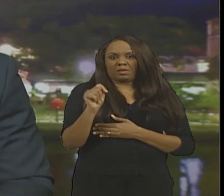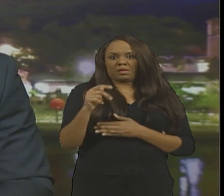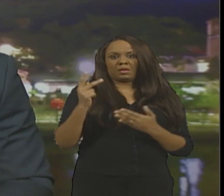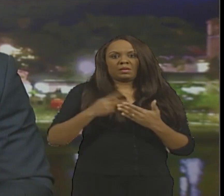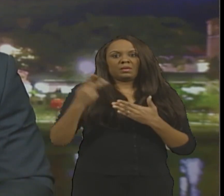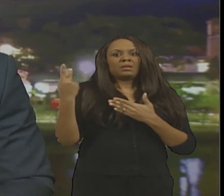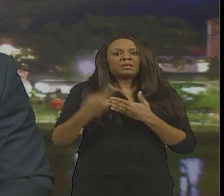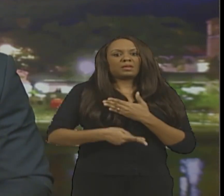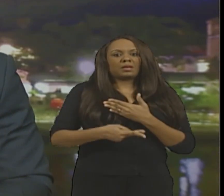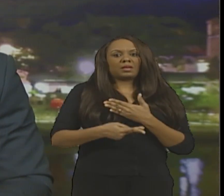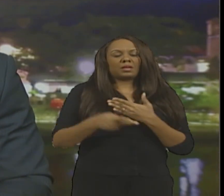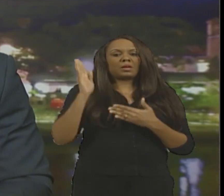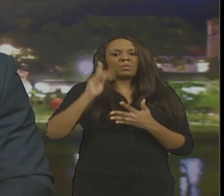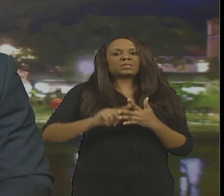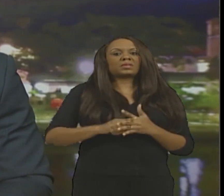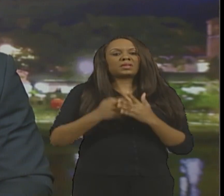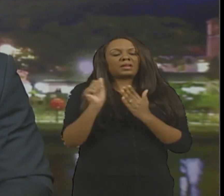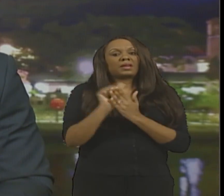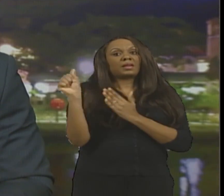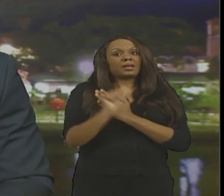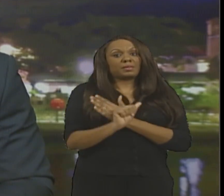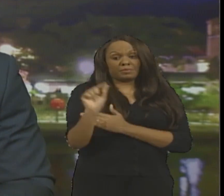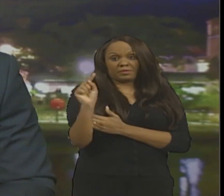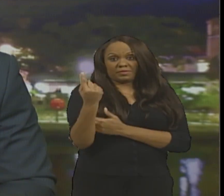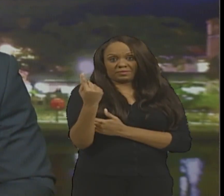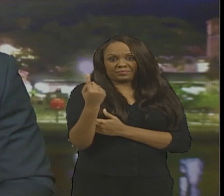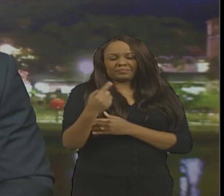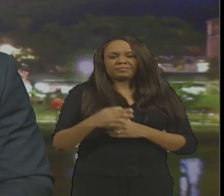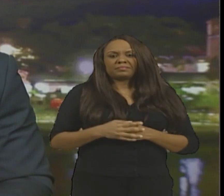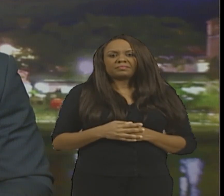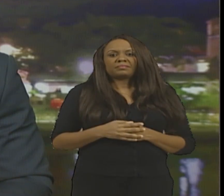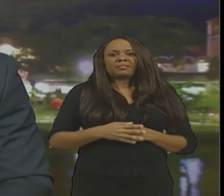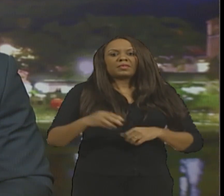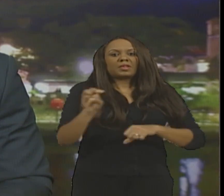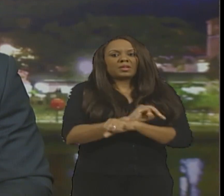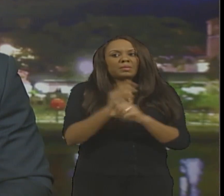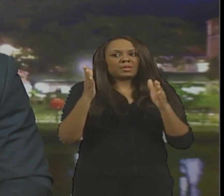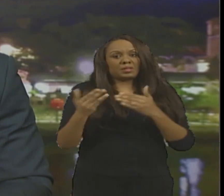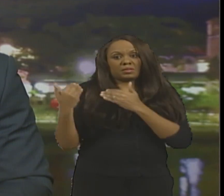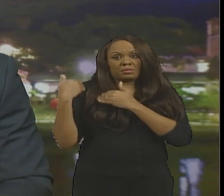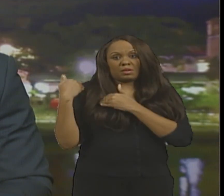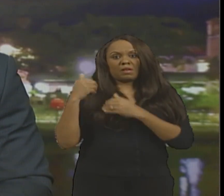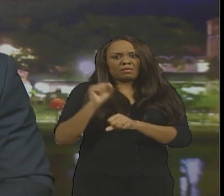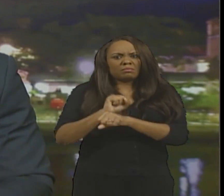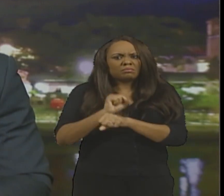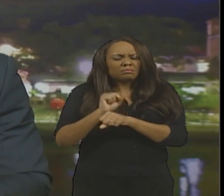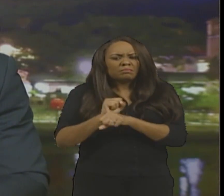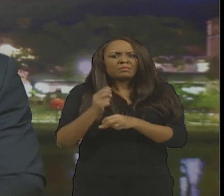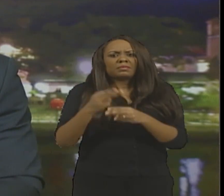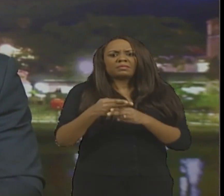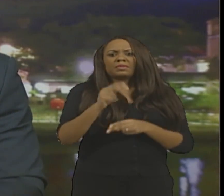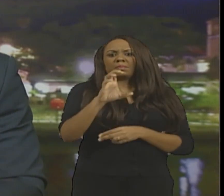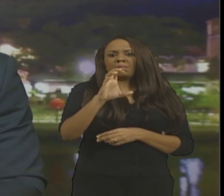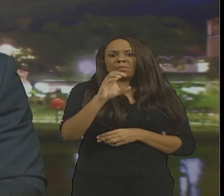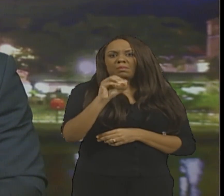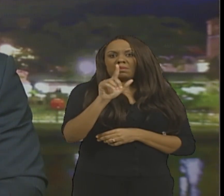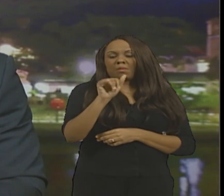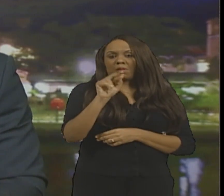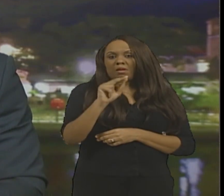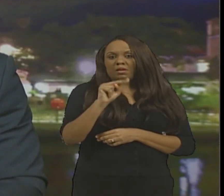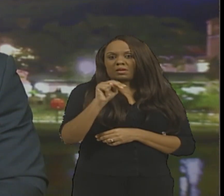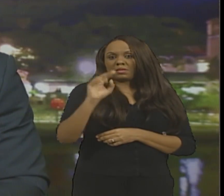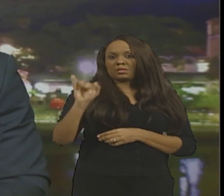or BERT plan, will get underway come April 1st. The update was provided by Minister of Labour and Social Partnership Relations,